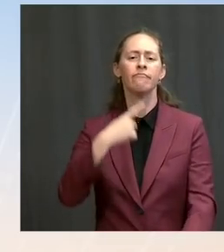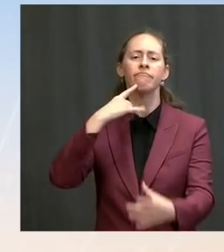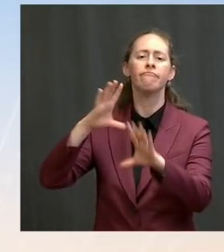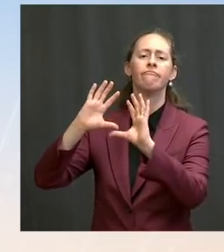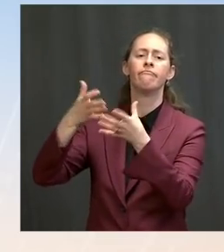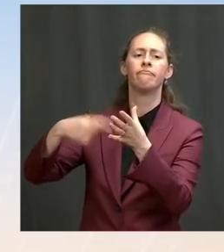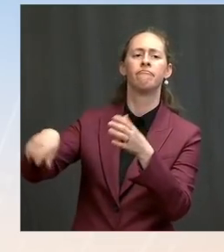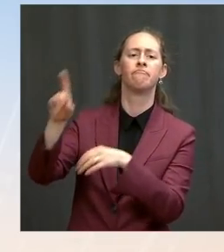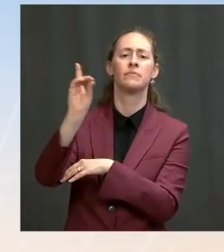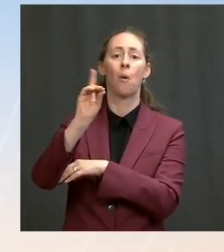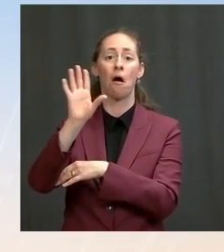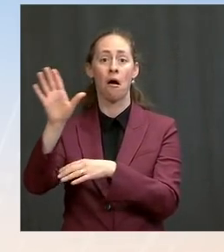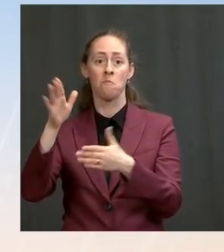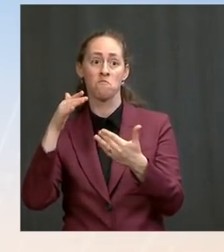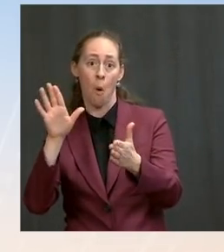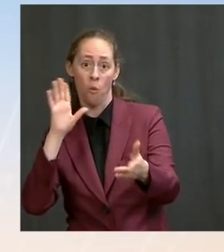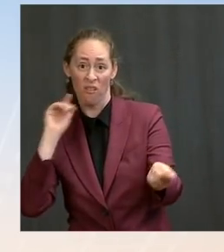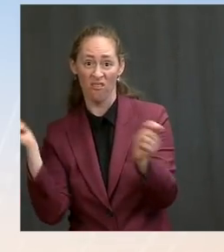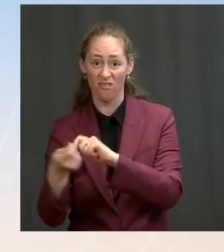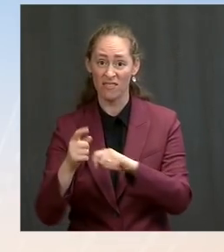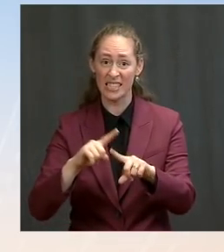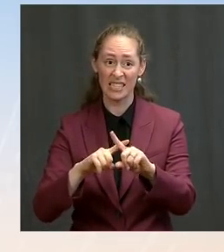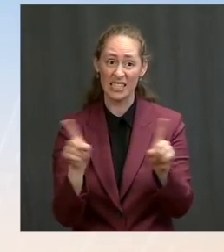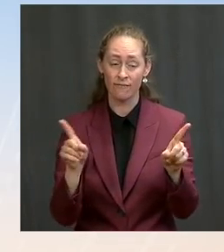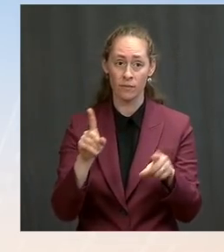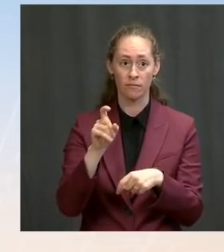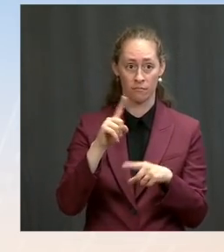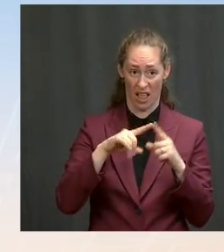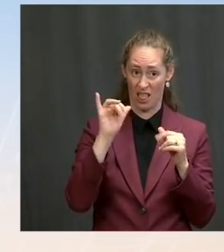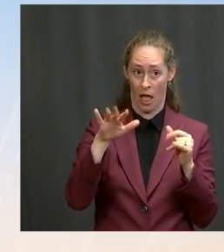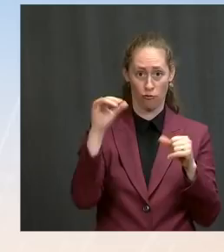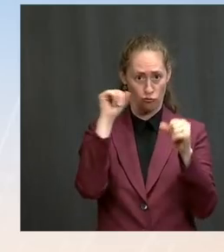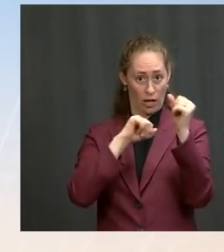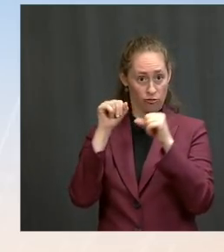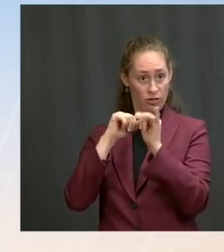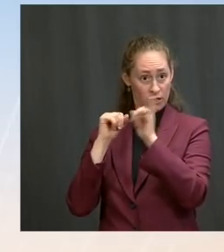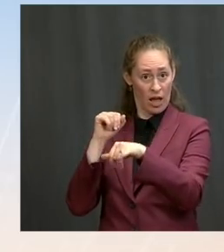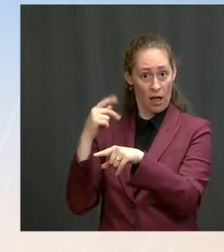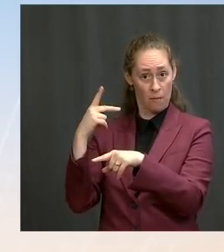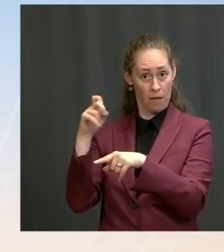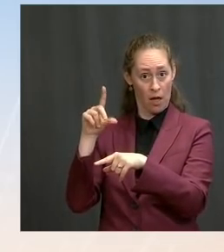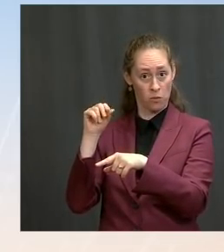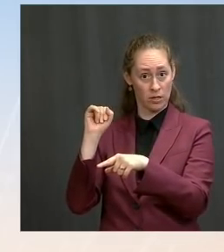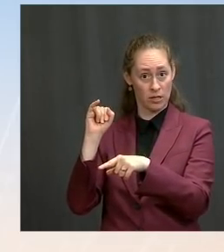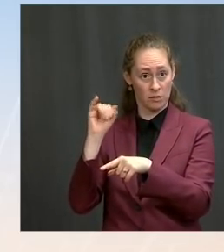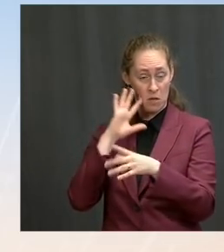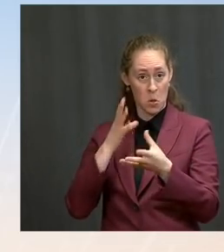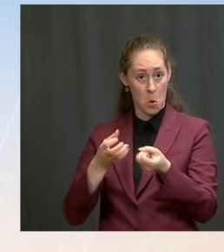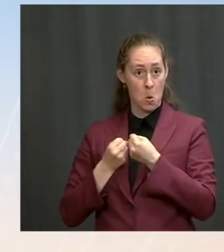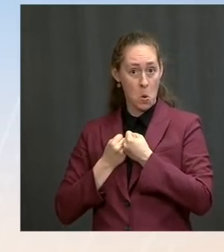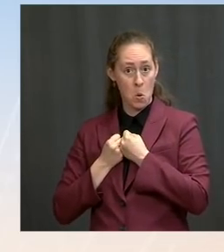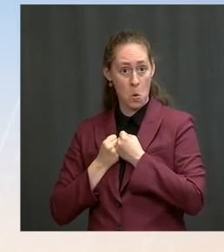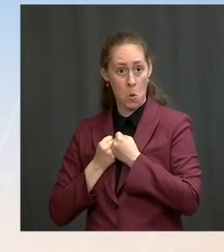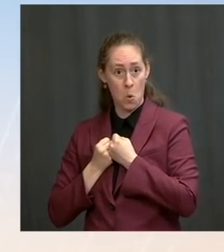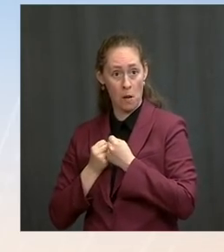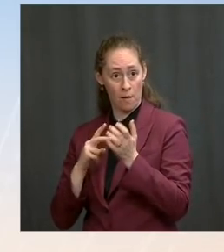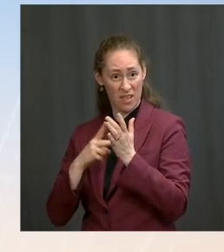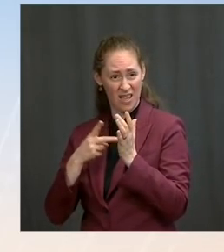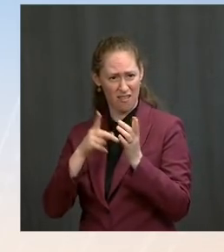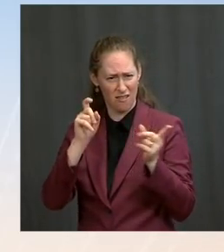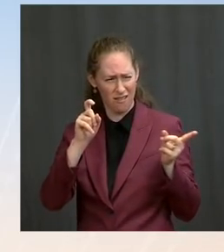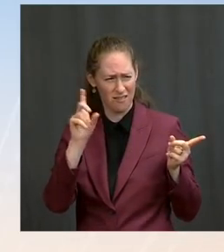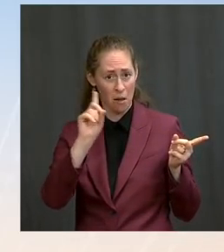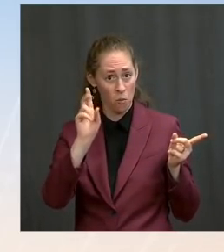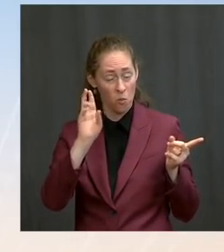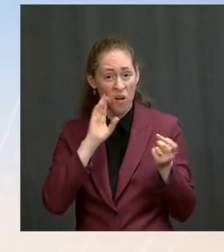approach. So does the strategy by the House Speaker risk bipartisan support for this deal? Well, I would say that what leaders